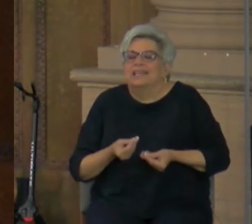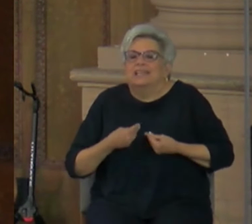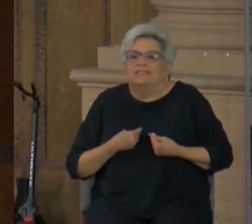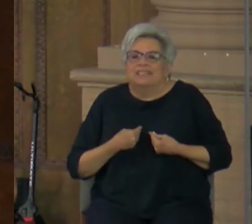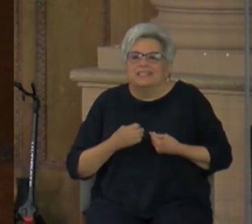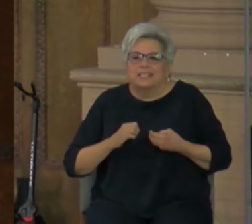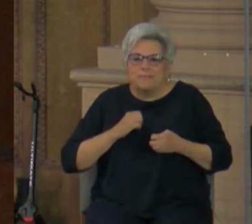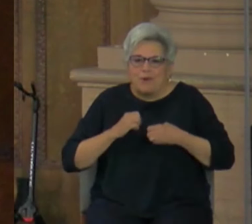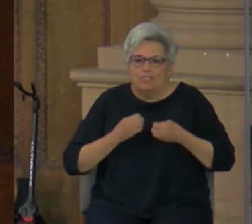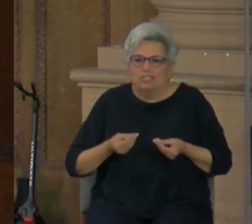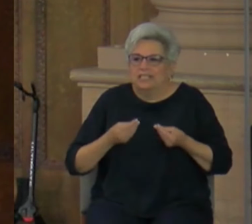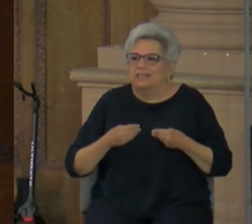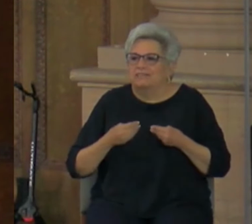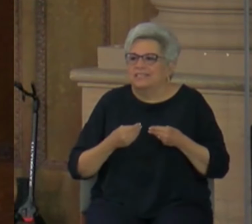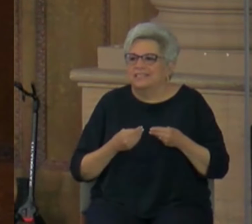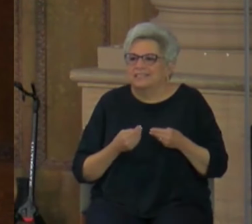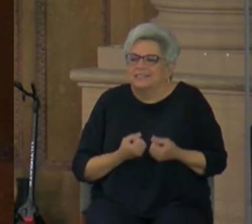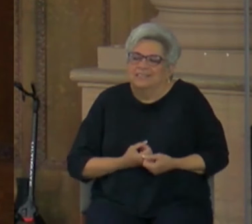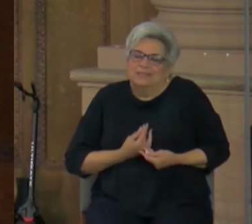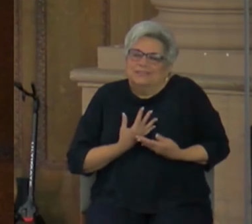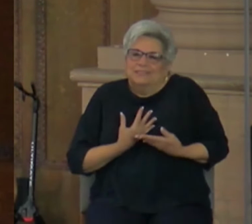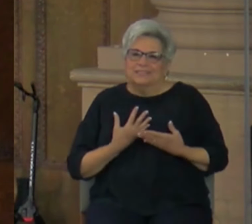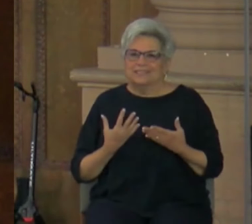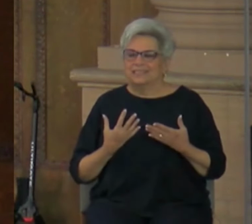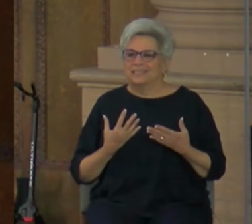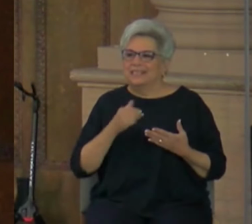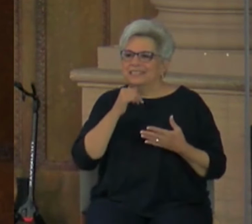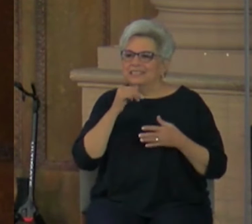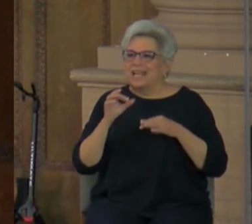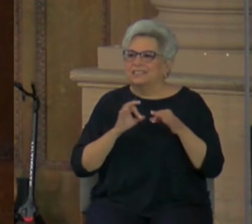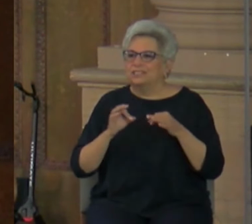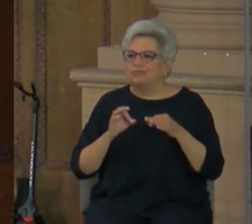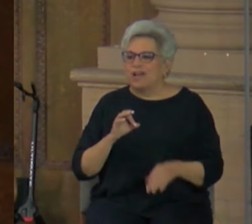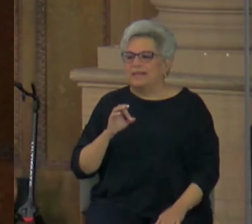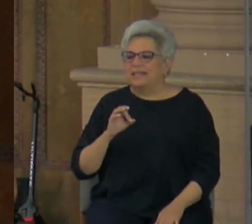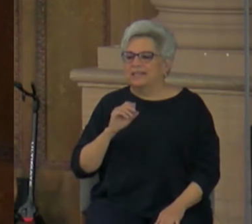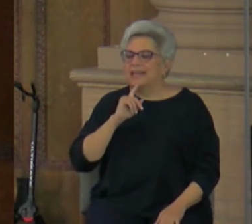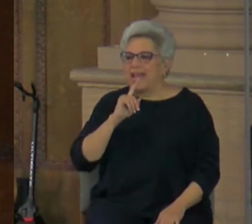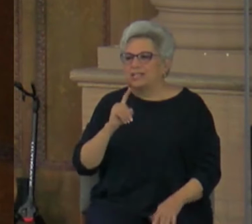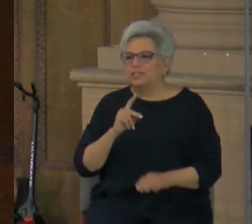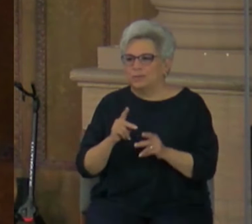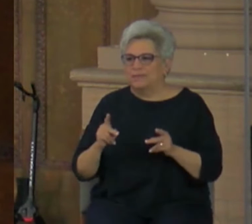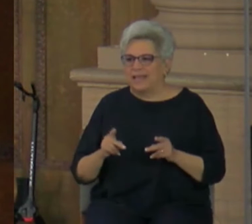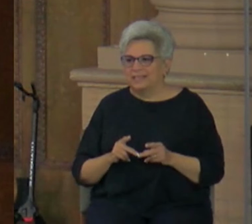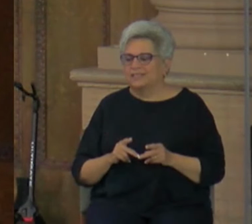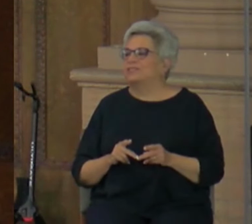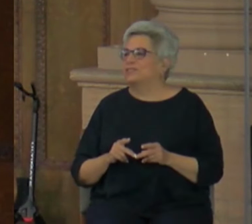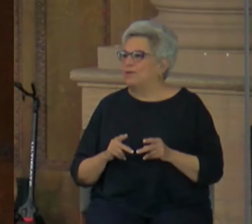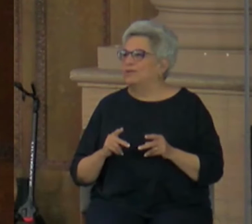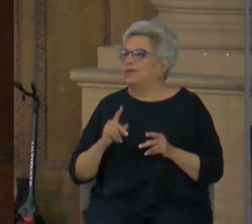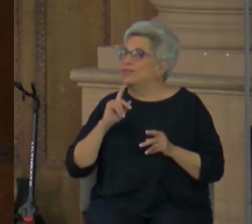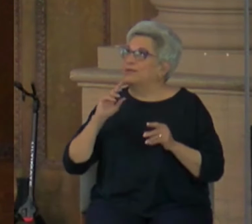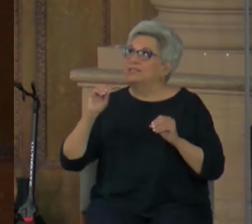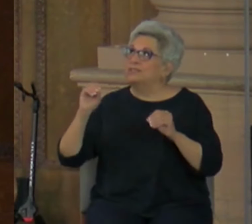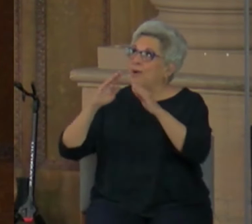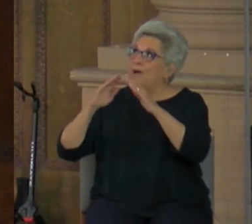doesn't pretend at all to describe a literal place. So there is no storehouse for snow in the sky